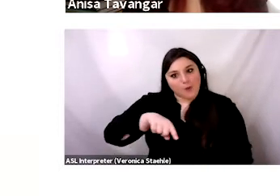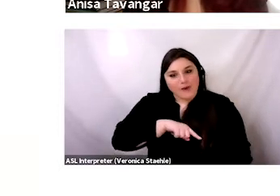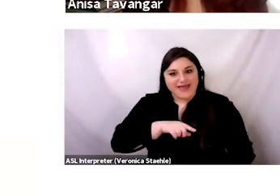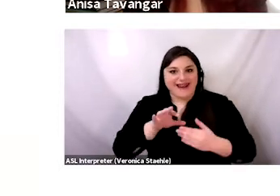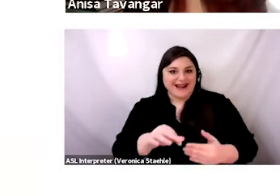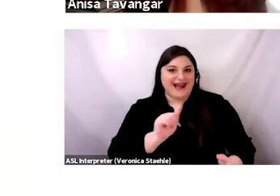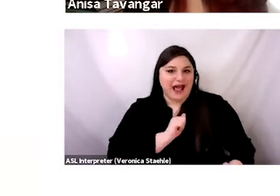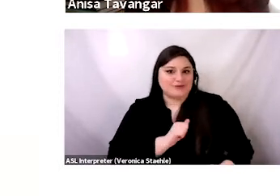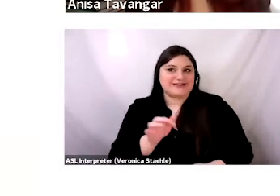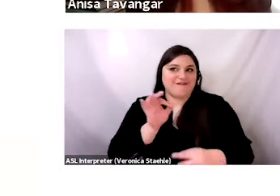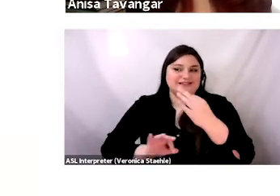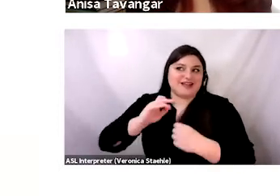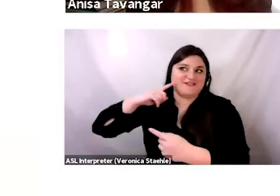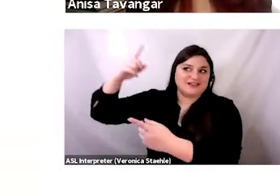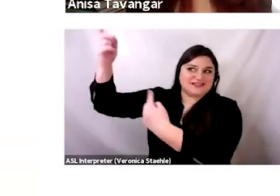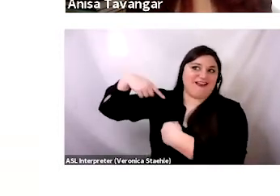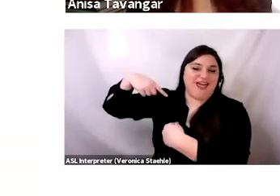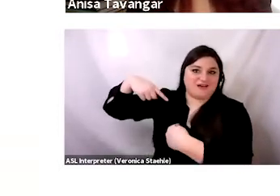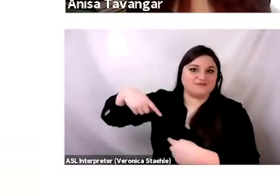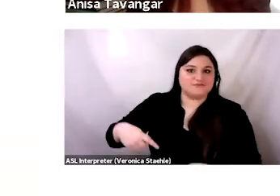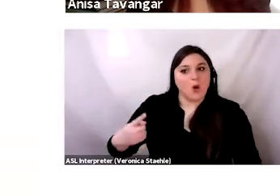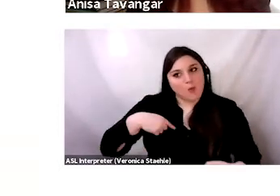So another kind of